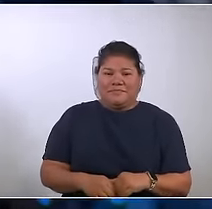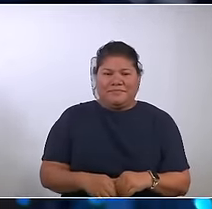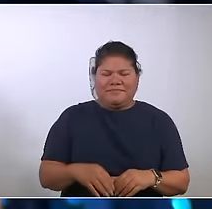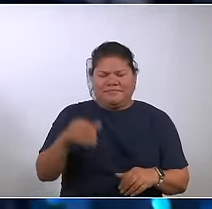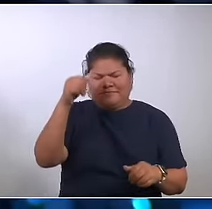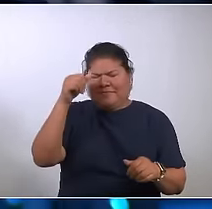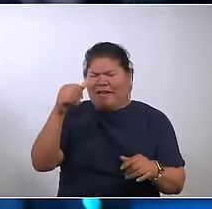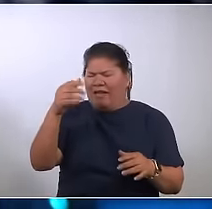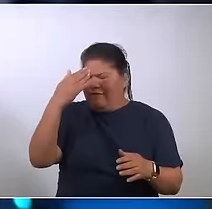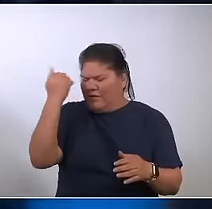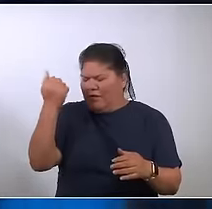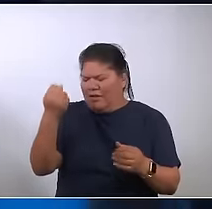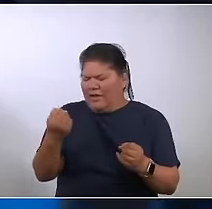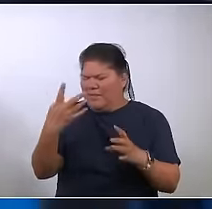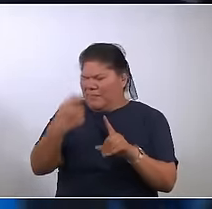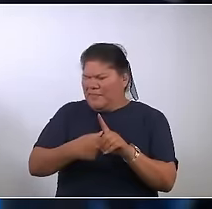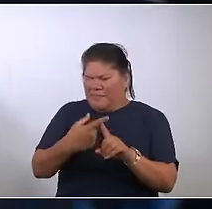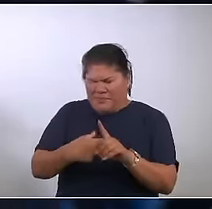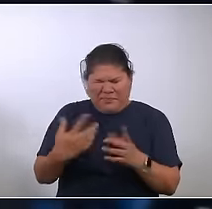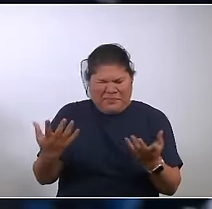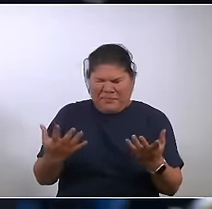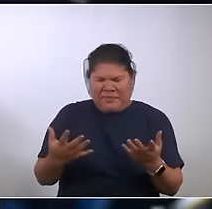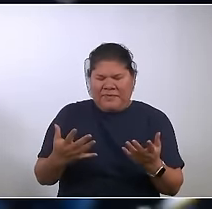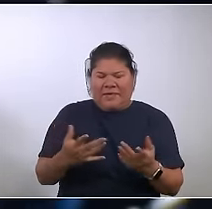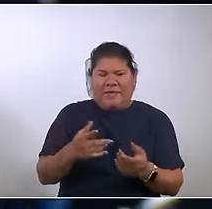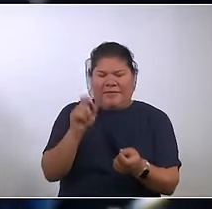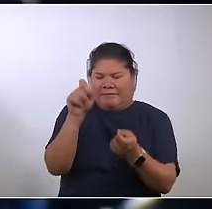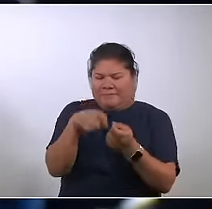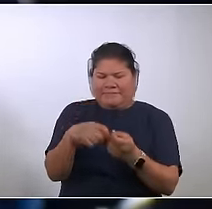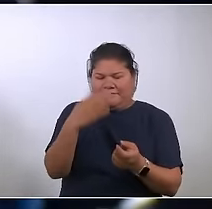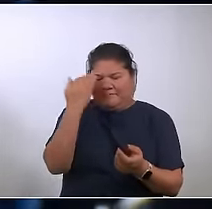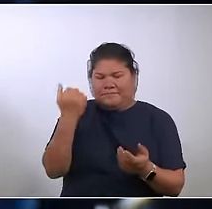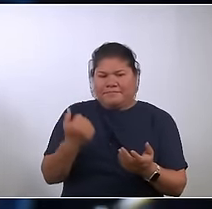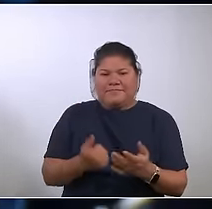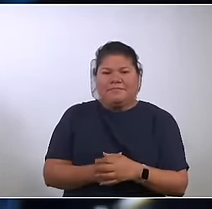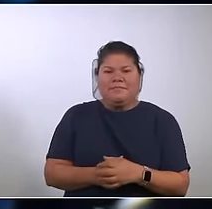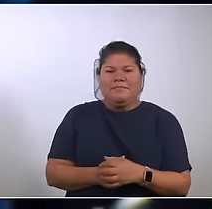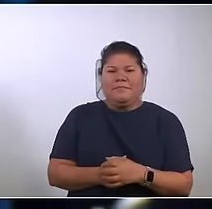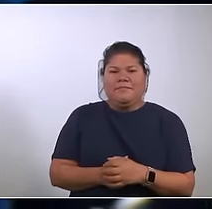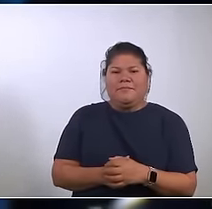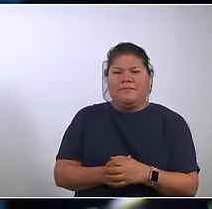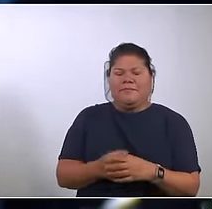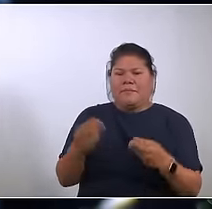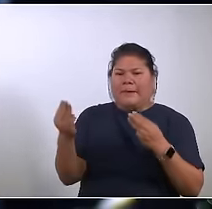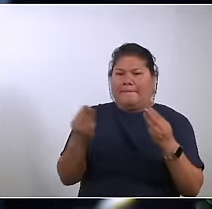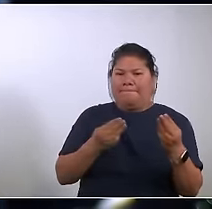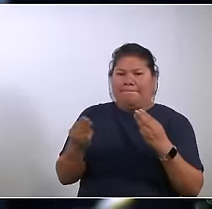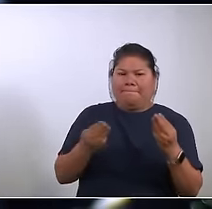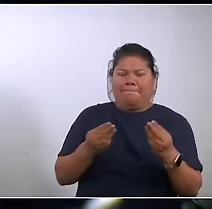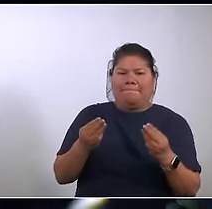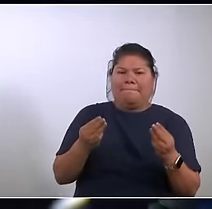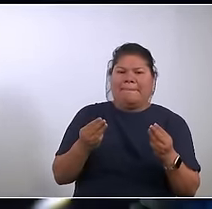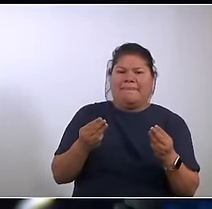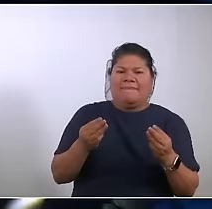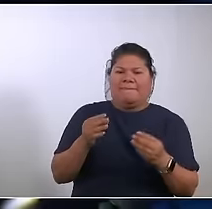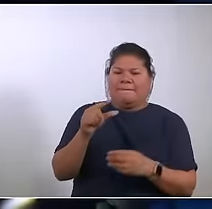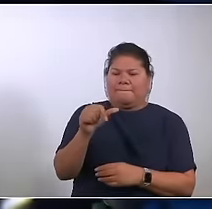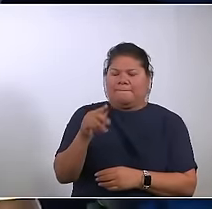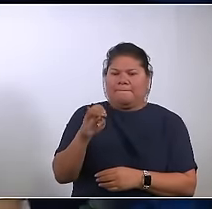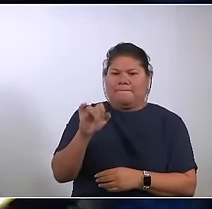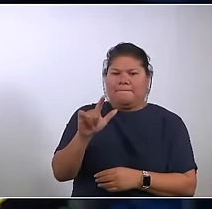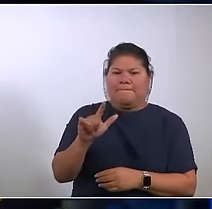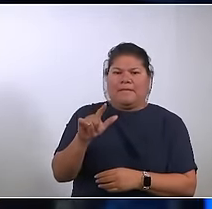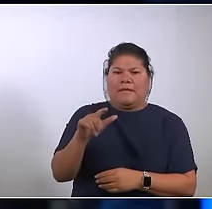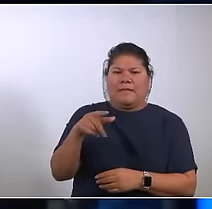remember how many months ago it was? Algunos meses atrás, no recuerdo. El misionero Gabriel Pereira